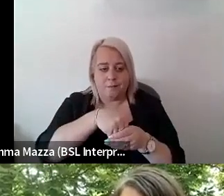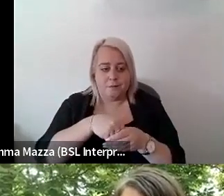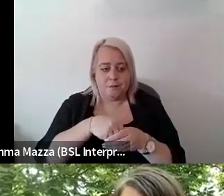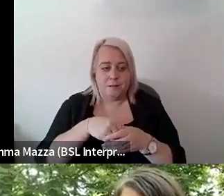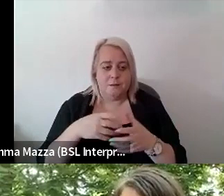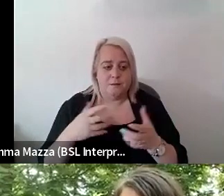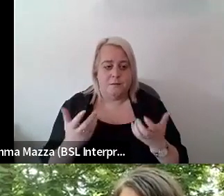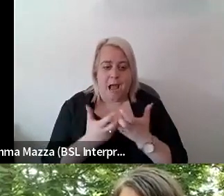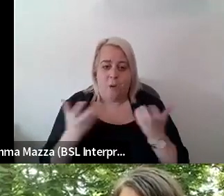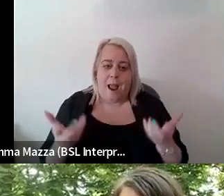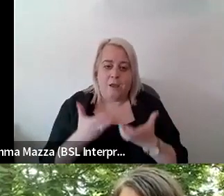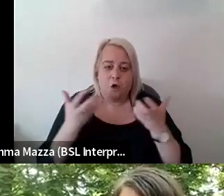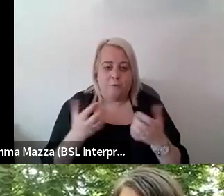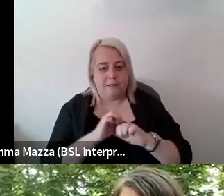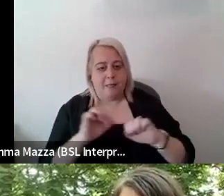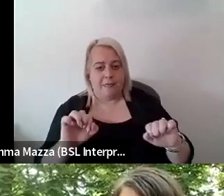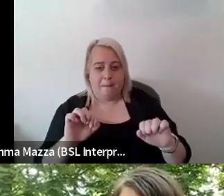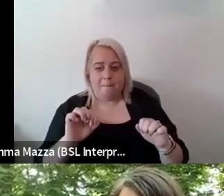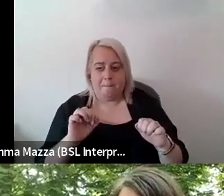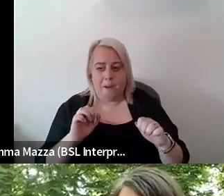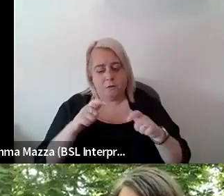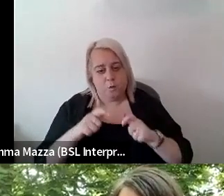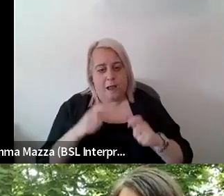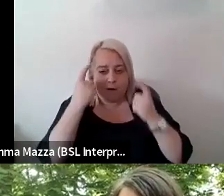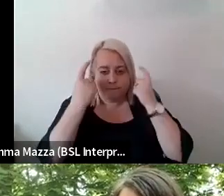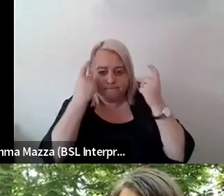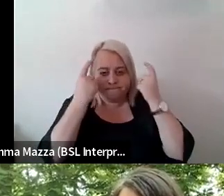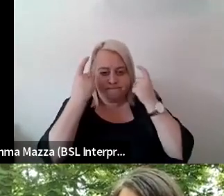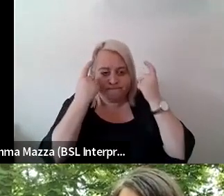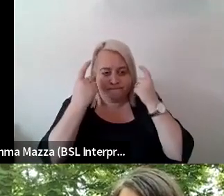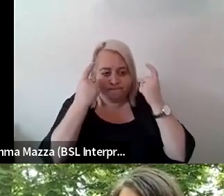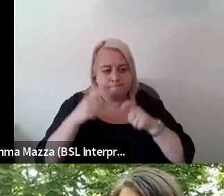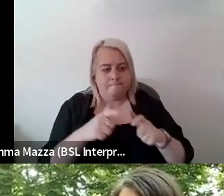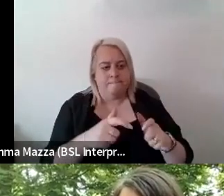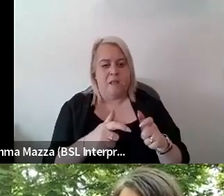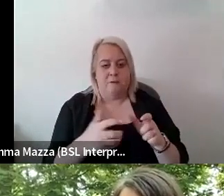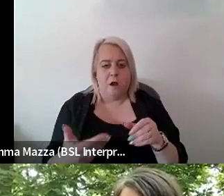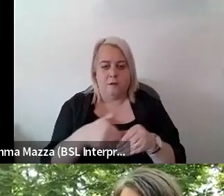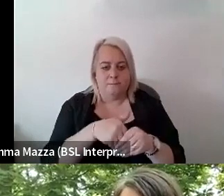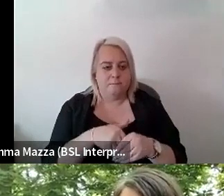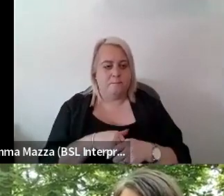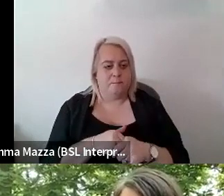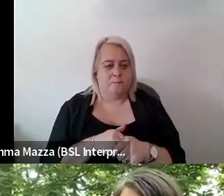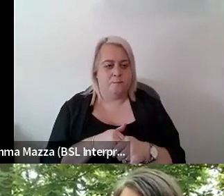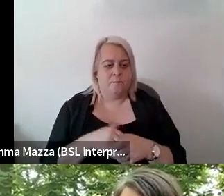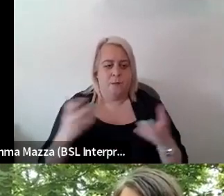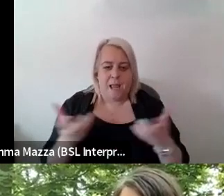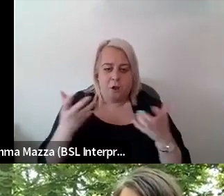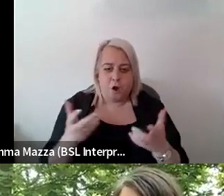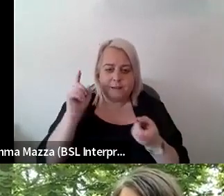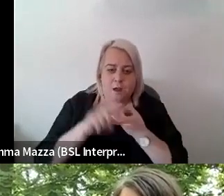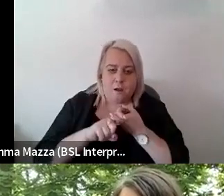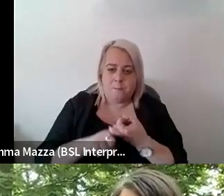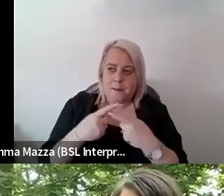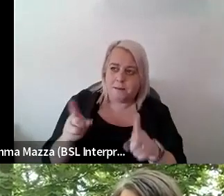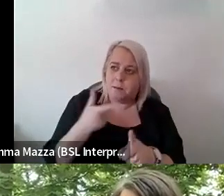anybody have any thoughts about sort of, you know, getting that, you know, saying sort of selling the business case, but sort of encouraging, convincing people to be more curious